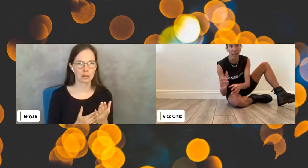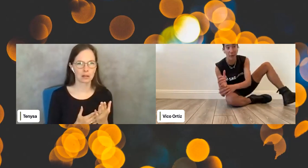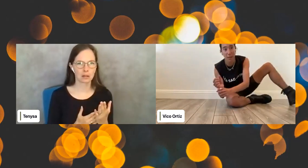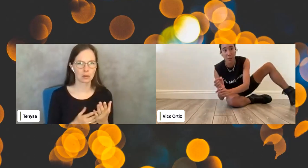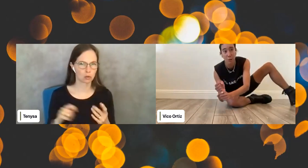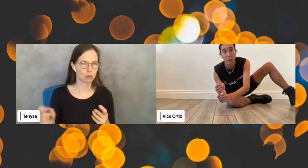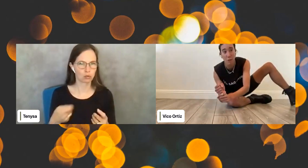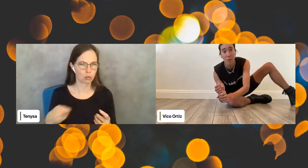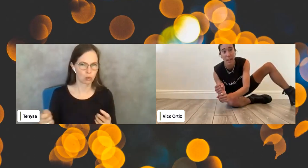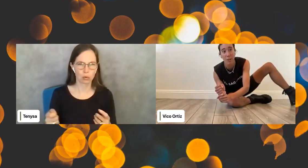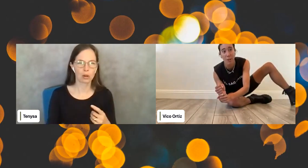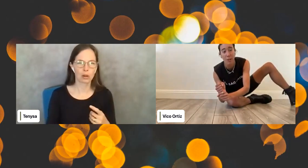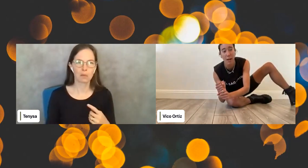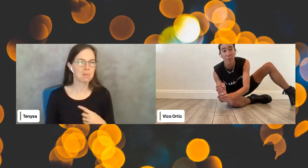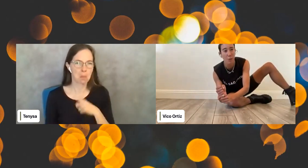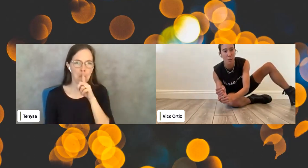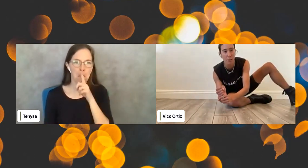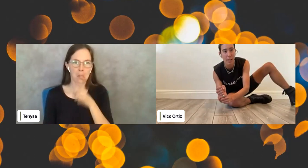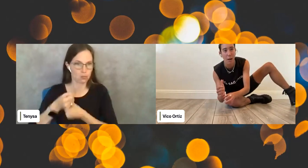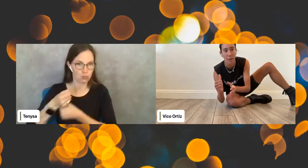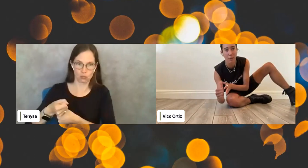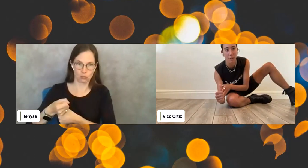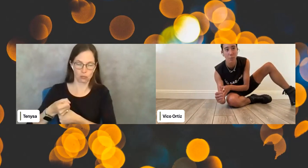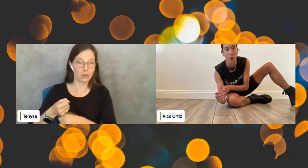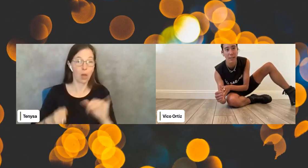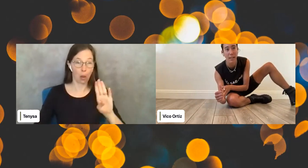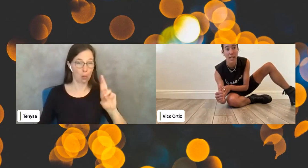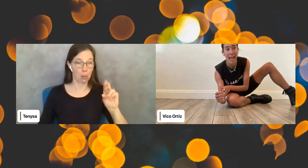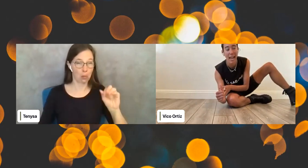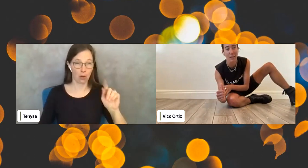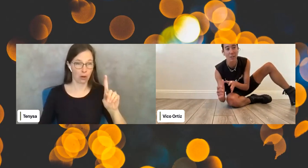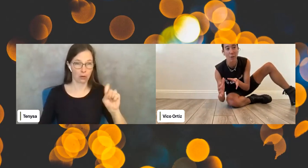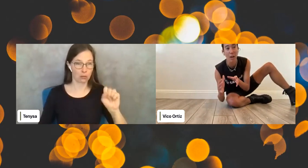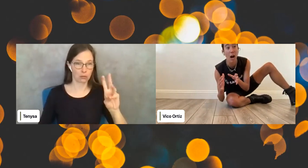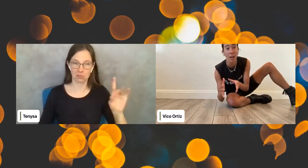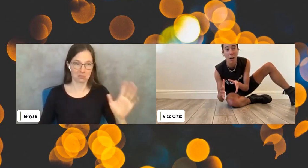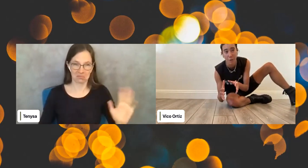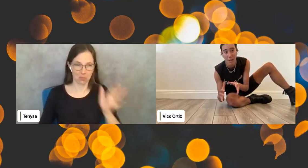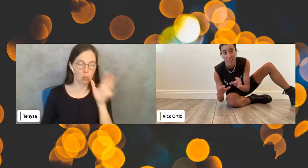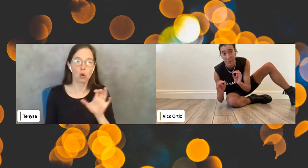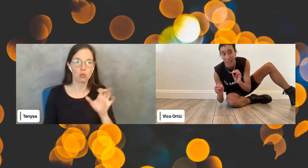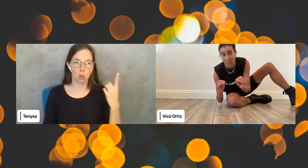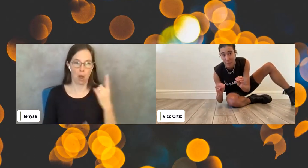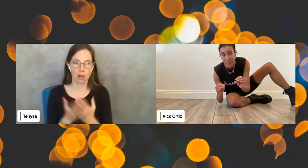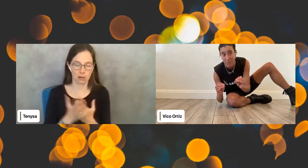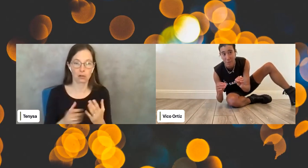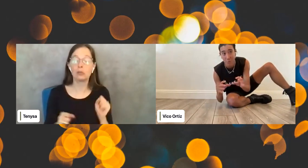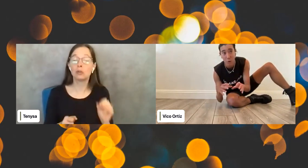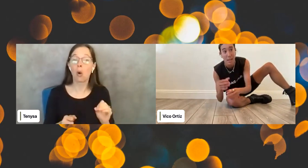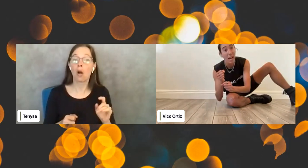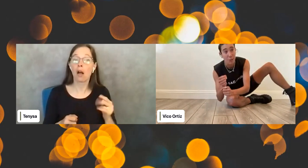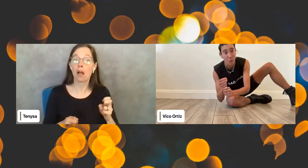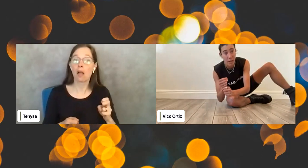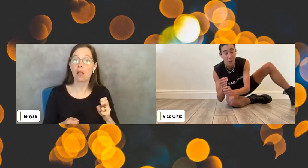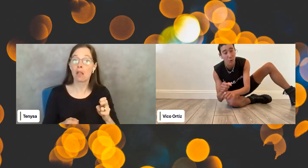sword thing. I'm not going to do a two-hander broadsword style. We're going to focus on one hand. So the on guard for this is going to be a little bit different